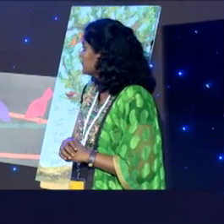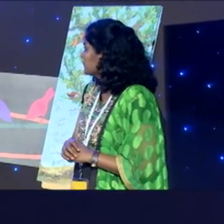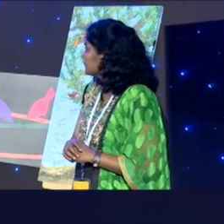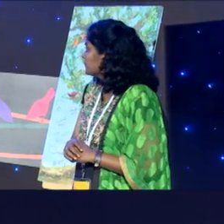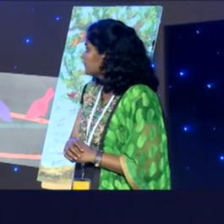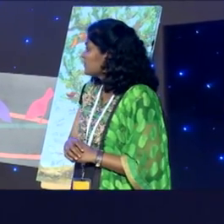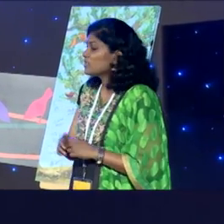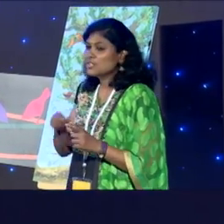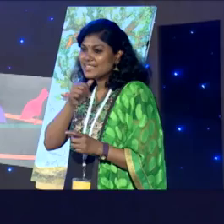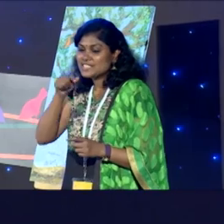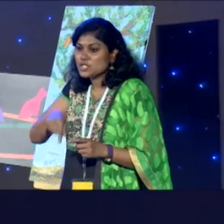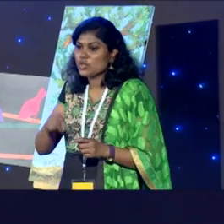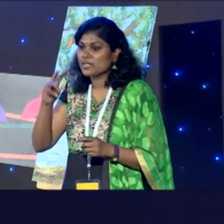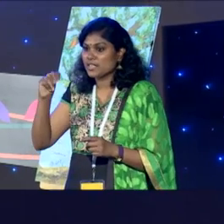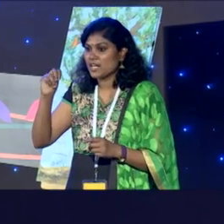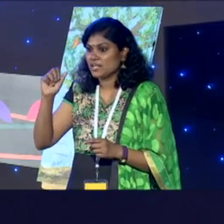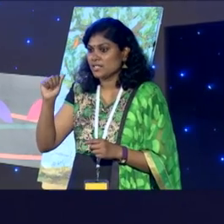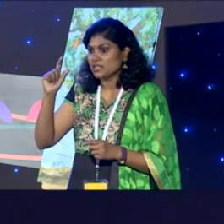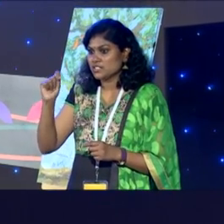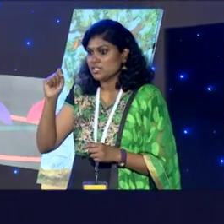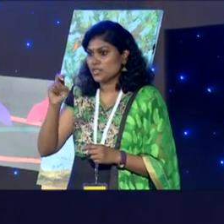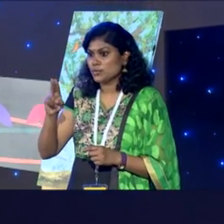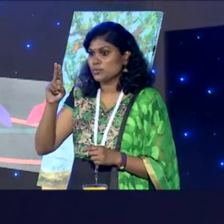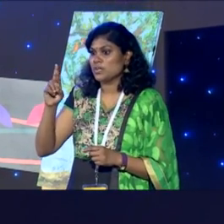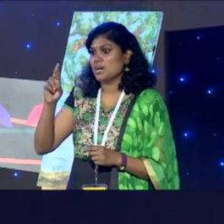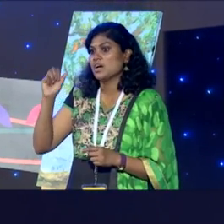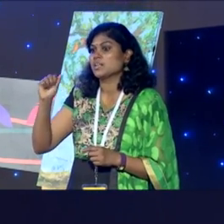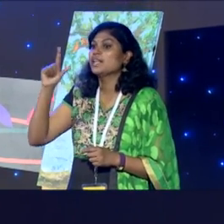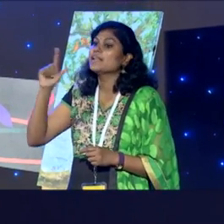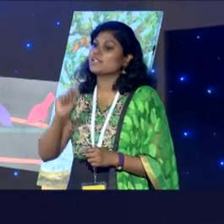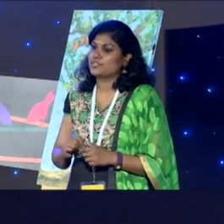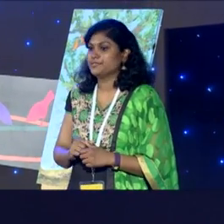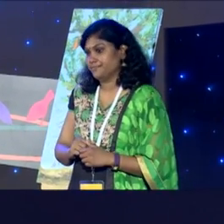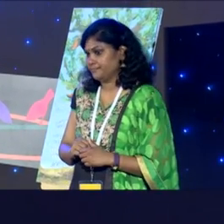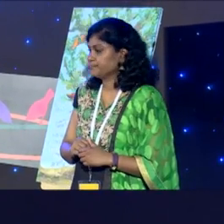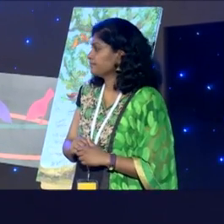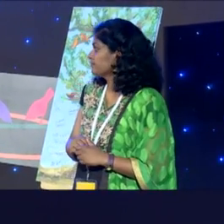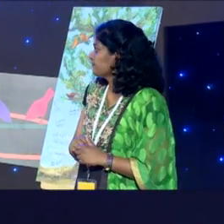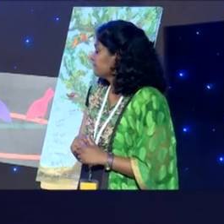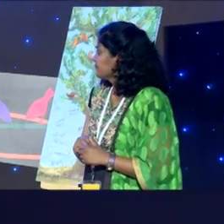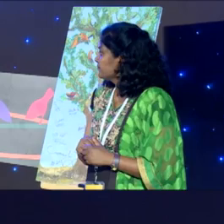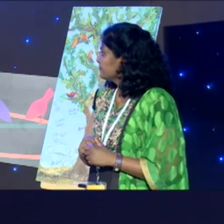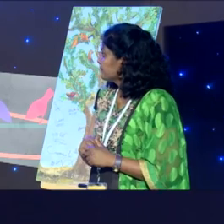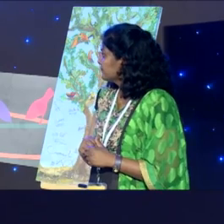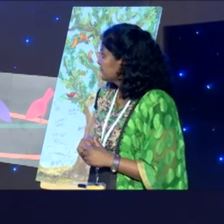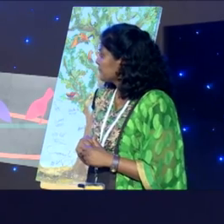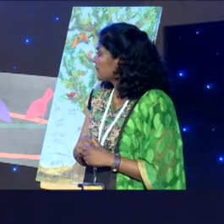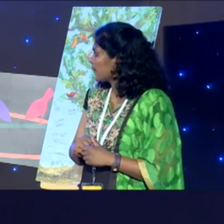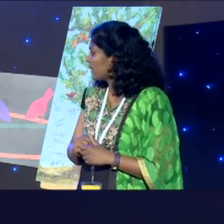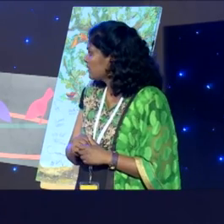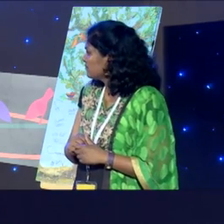still unnatural. Because they're coming more and more in contact with each other, which never used to happen before. So these are just a few of